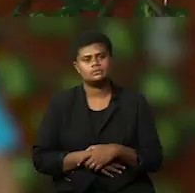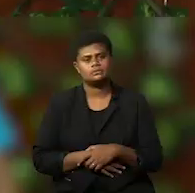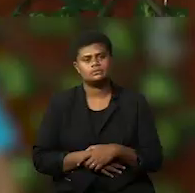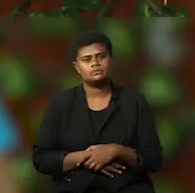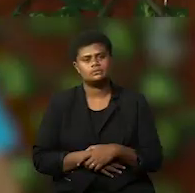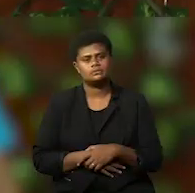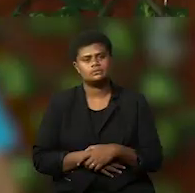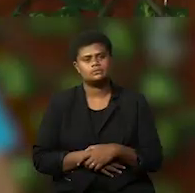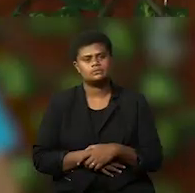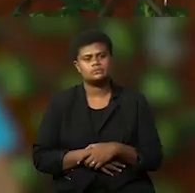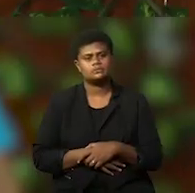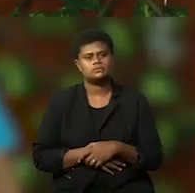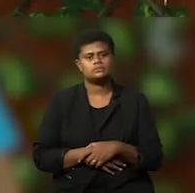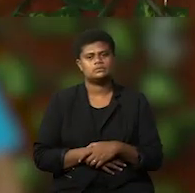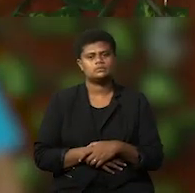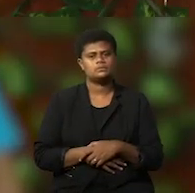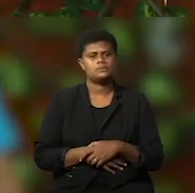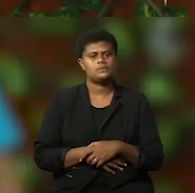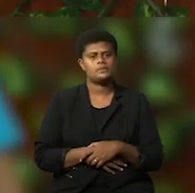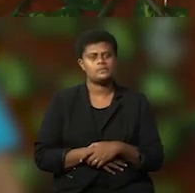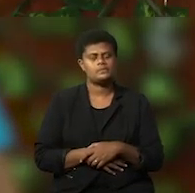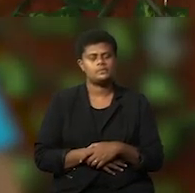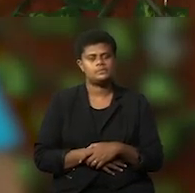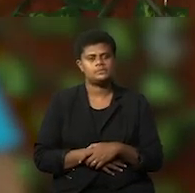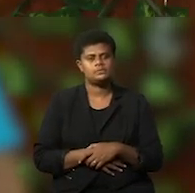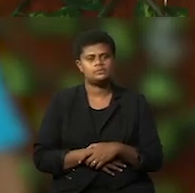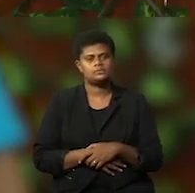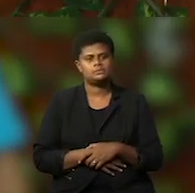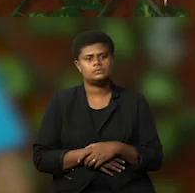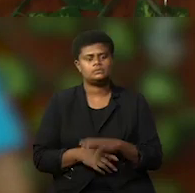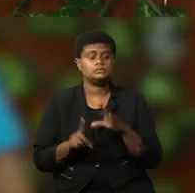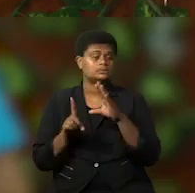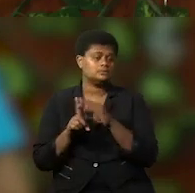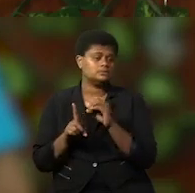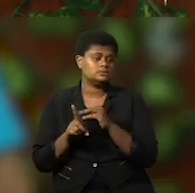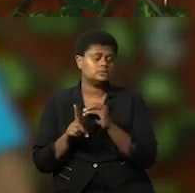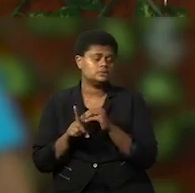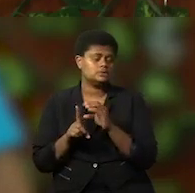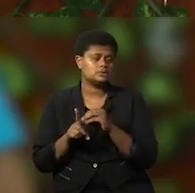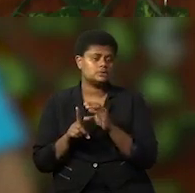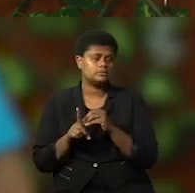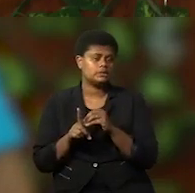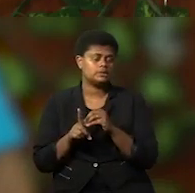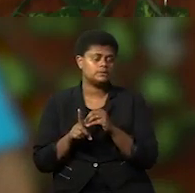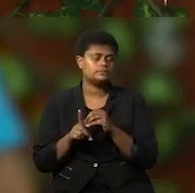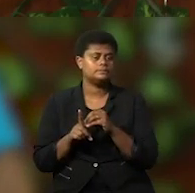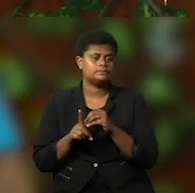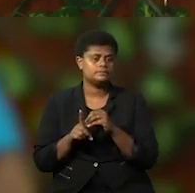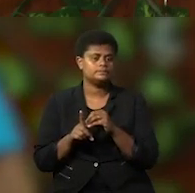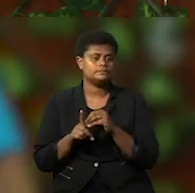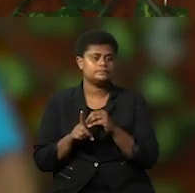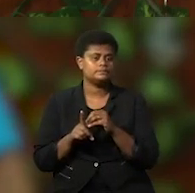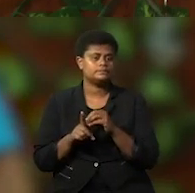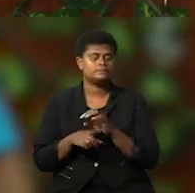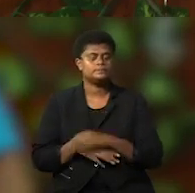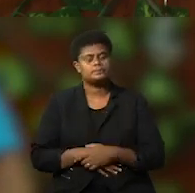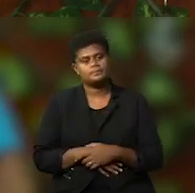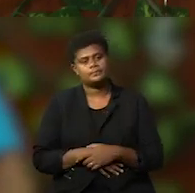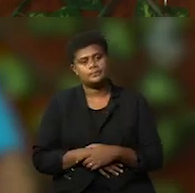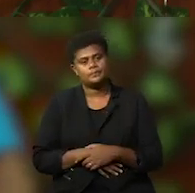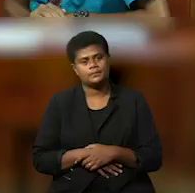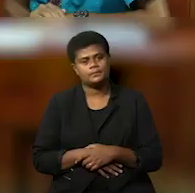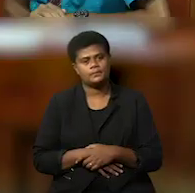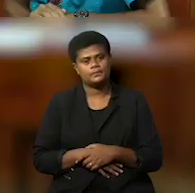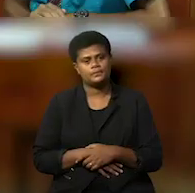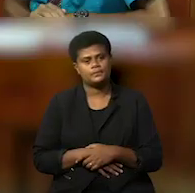that thought to Taltala. Maria? Share an example from the scripture of someone who responded to the goodness of the grace of